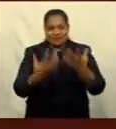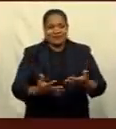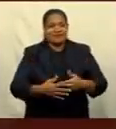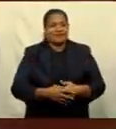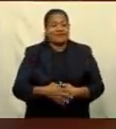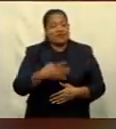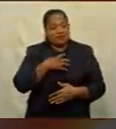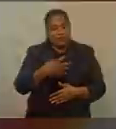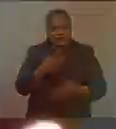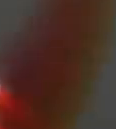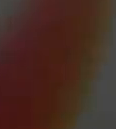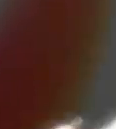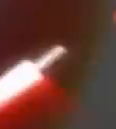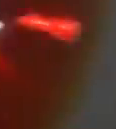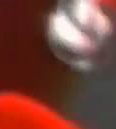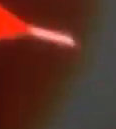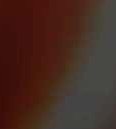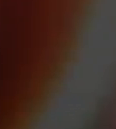This and more coming up.